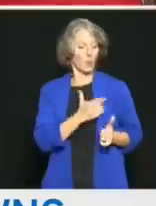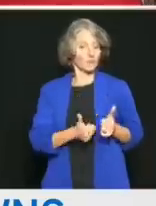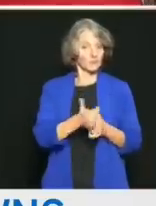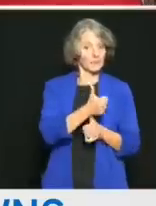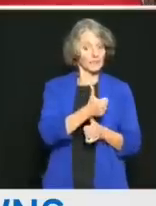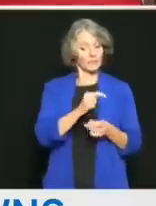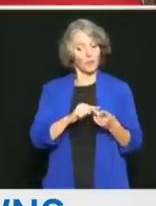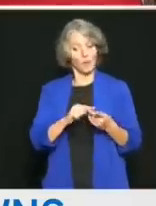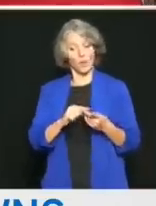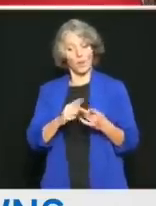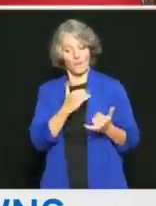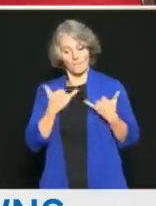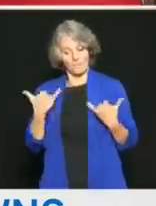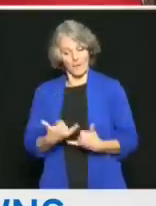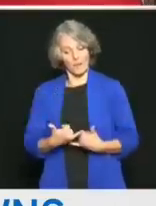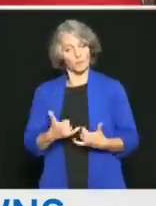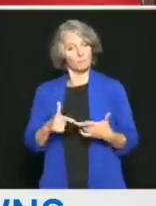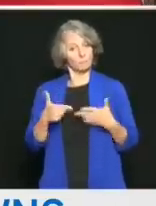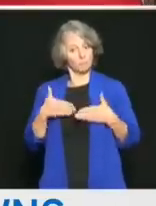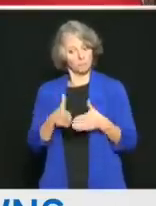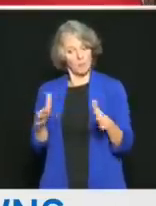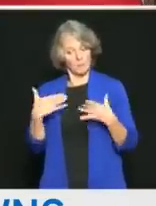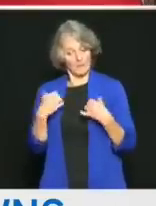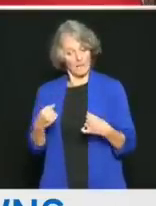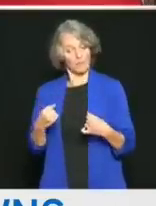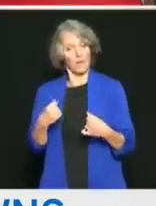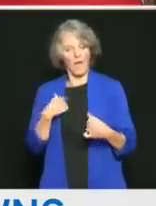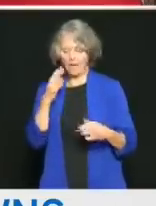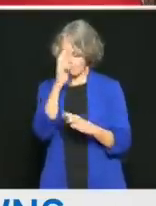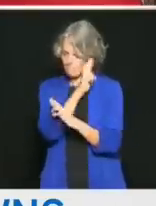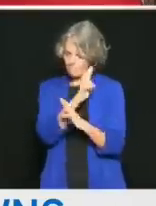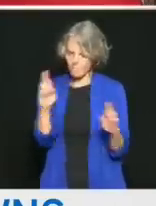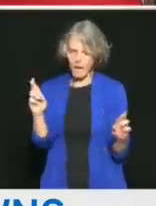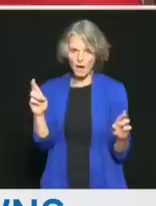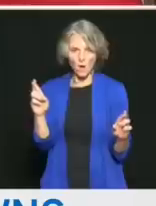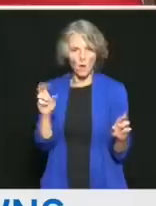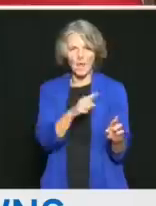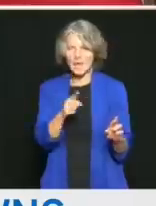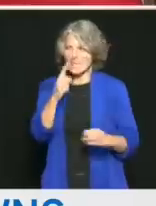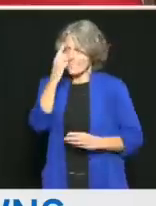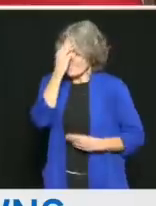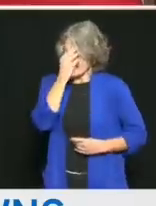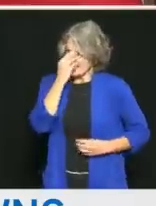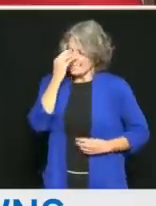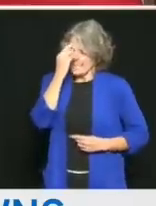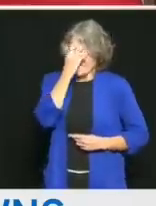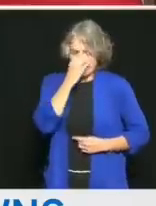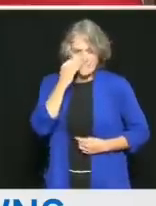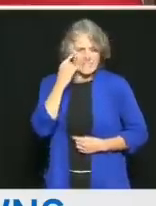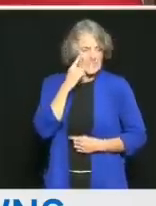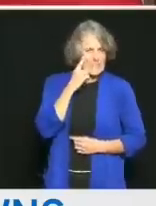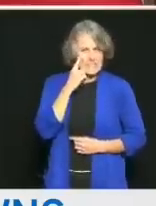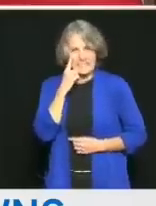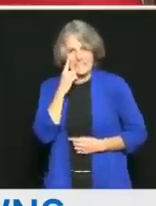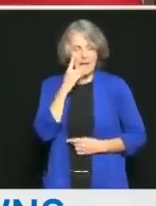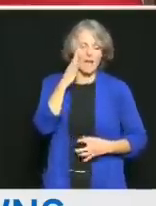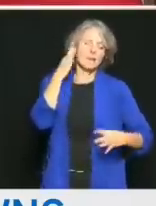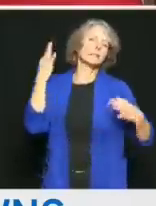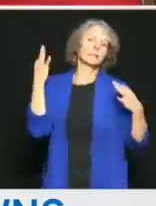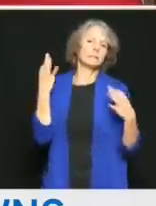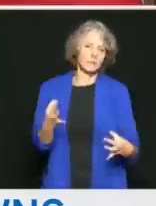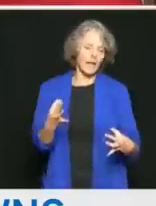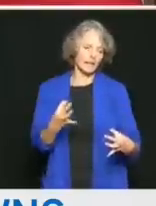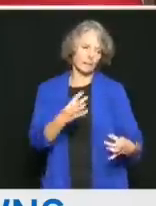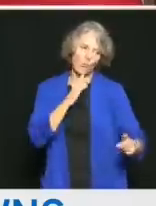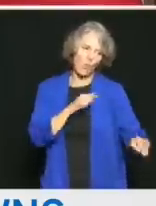the public health officers across the country who have taken the agonizing decision to restrict business